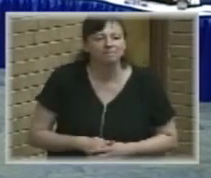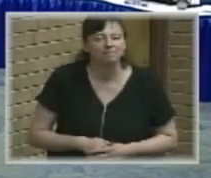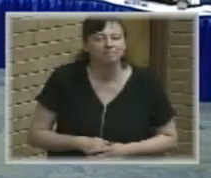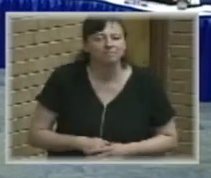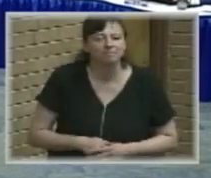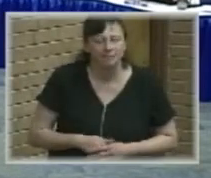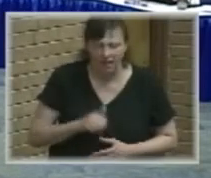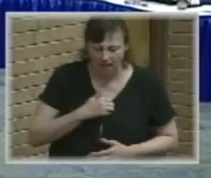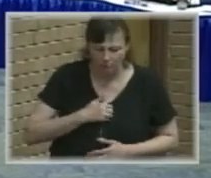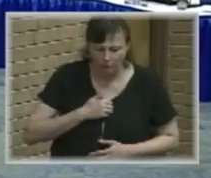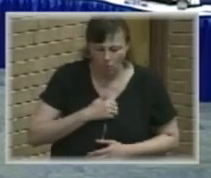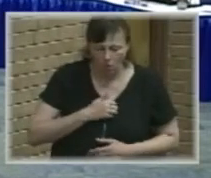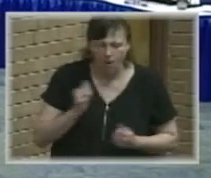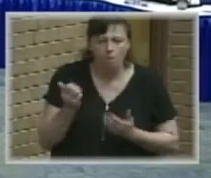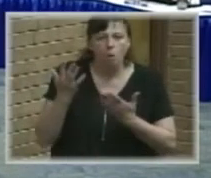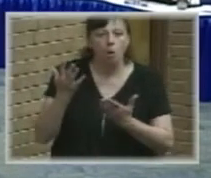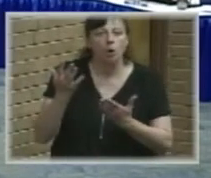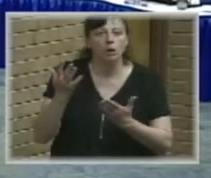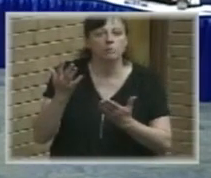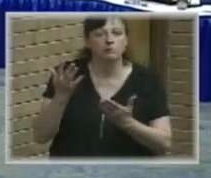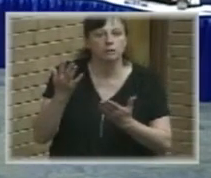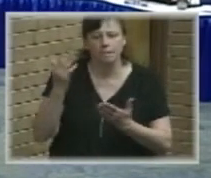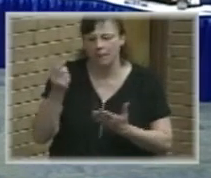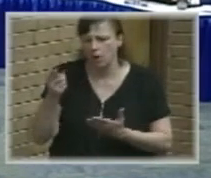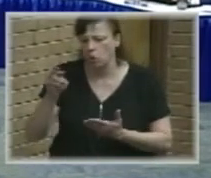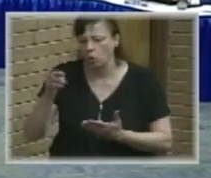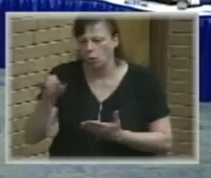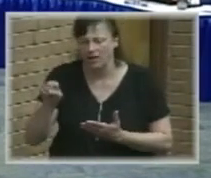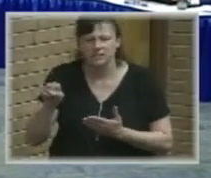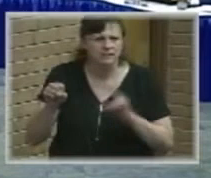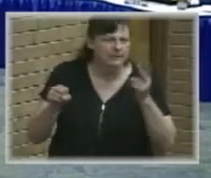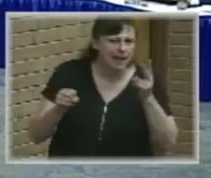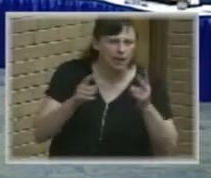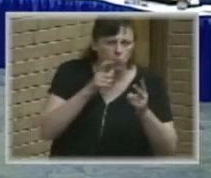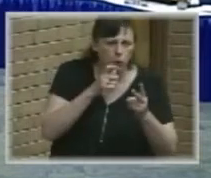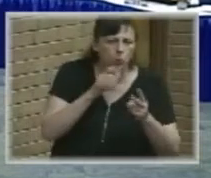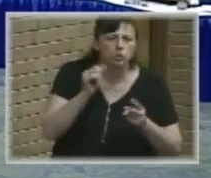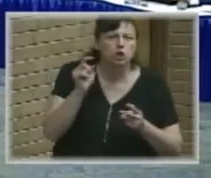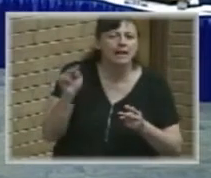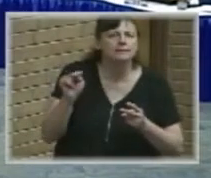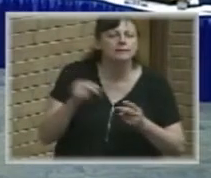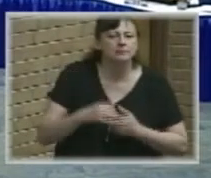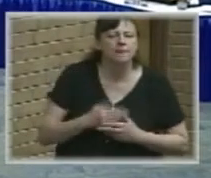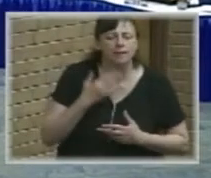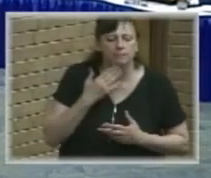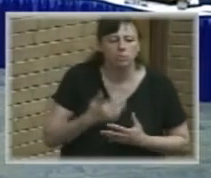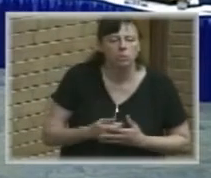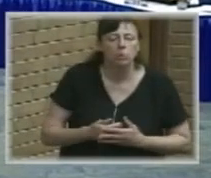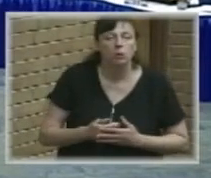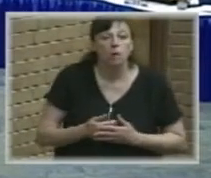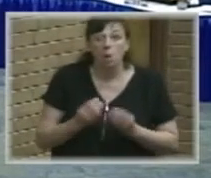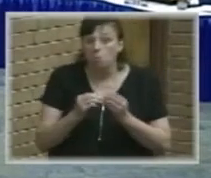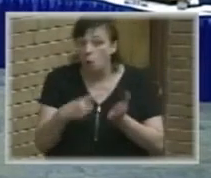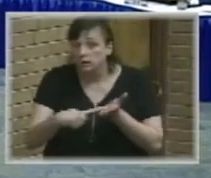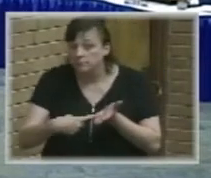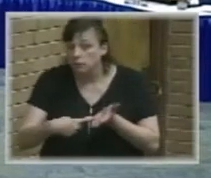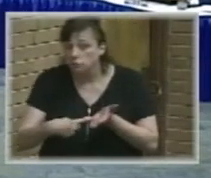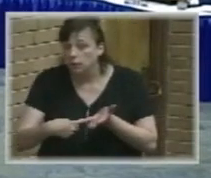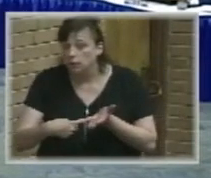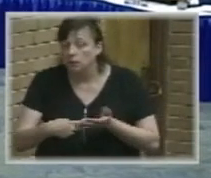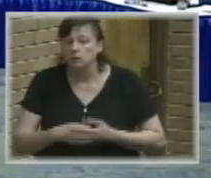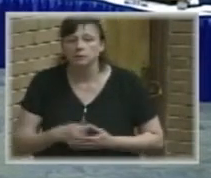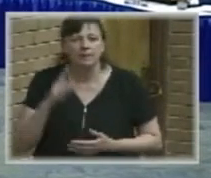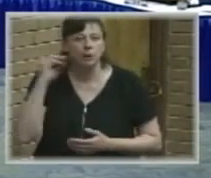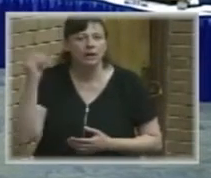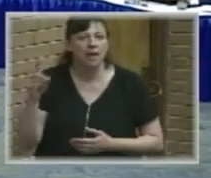I'm sorry, the motion was made by you, Chris, and who seconded that? Jason, thank you. Further discussion?